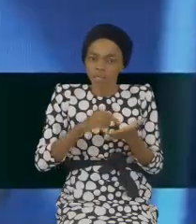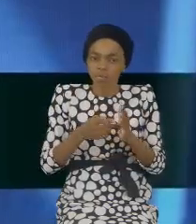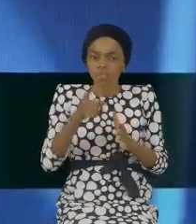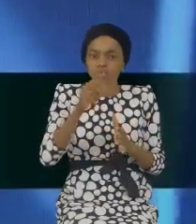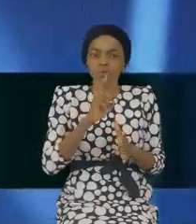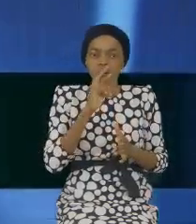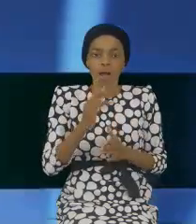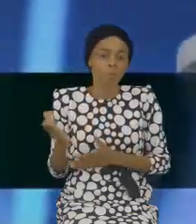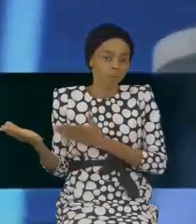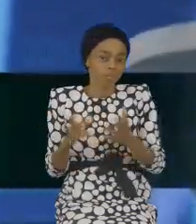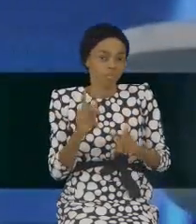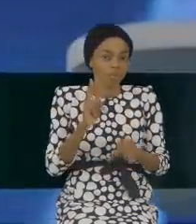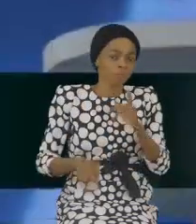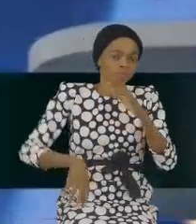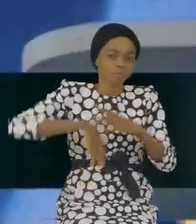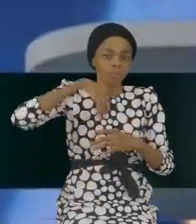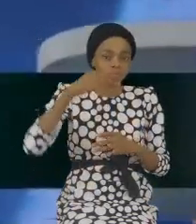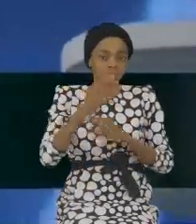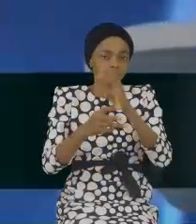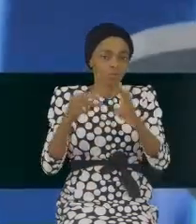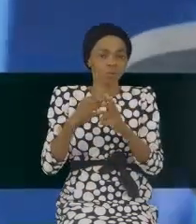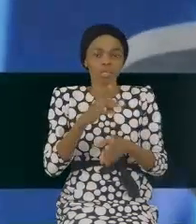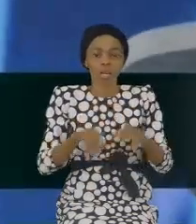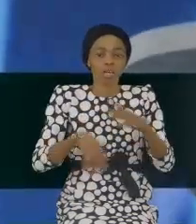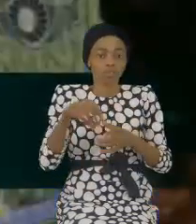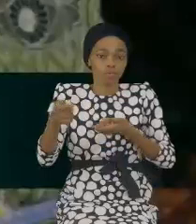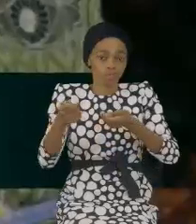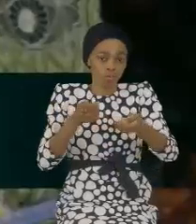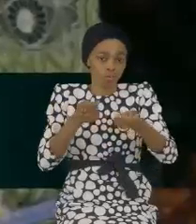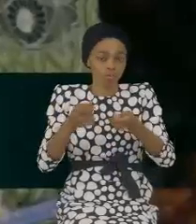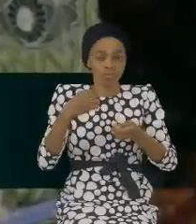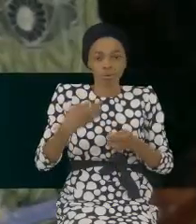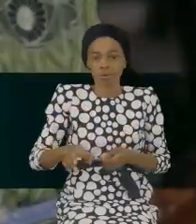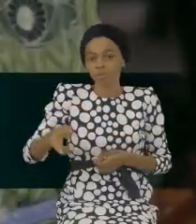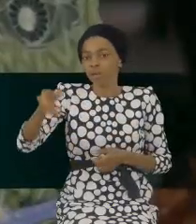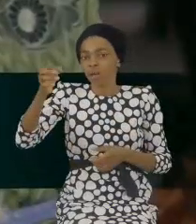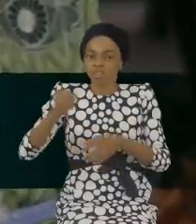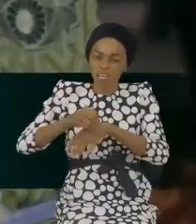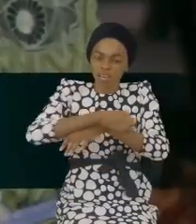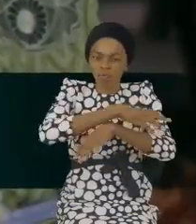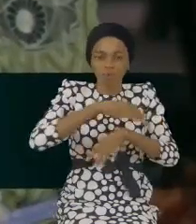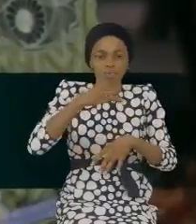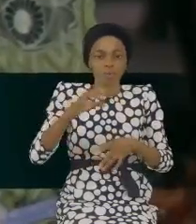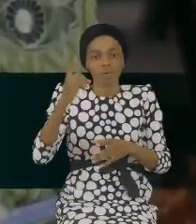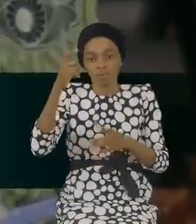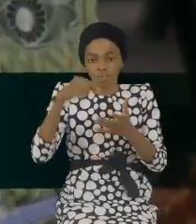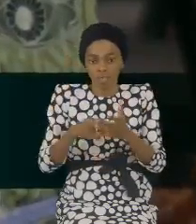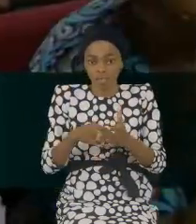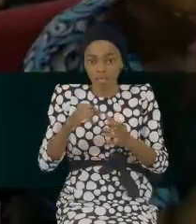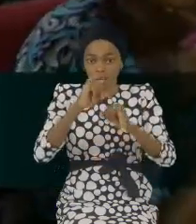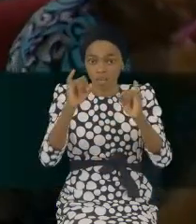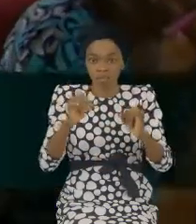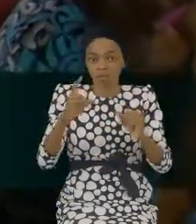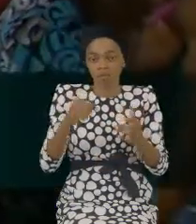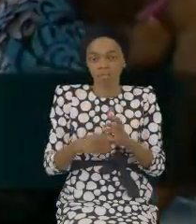out of the dominion or domination or the control or the influence of the god of this world. It